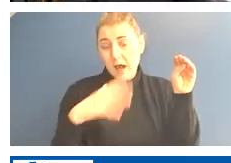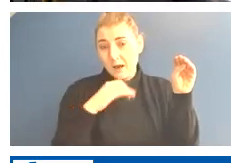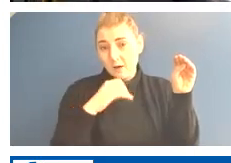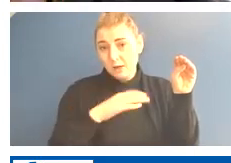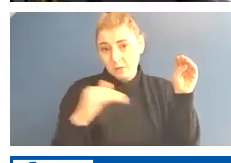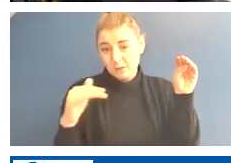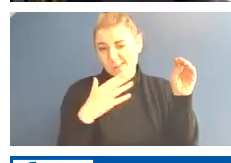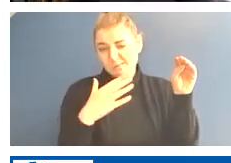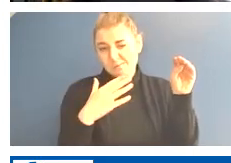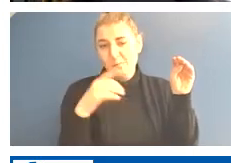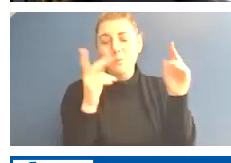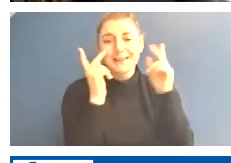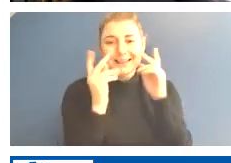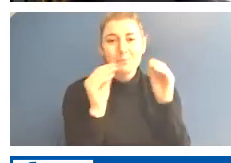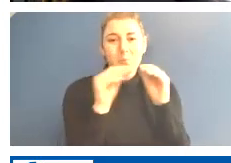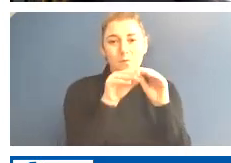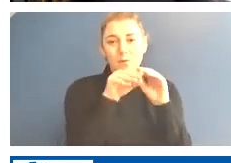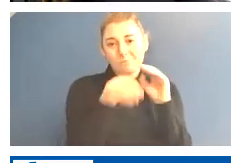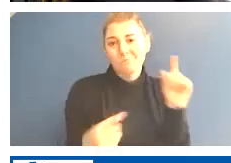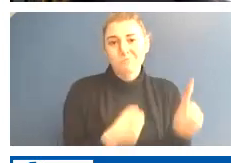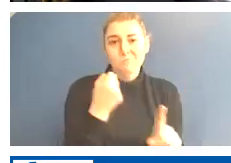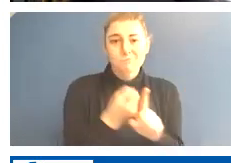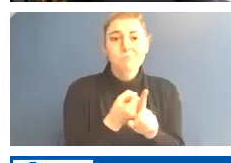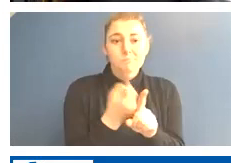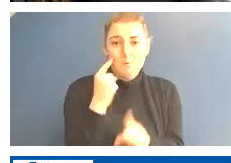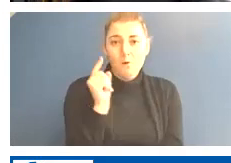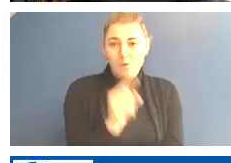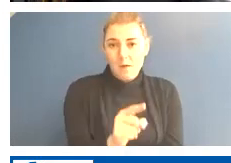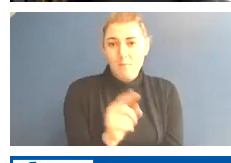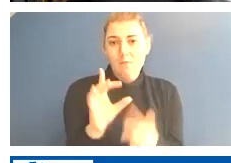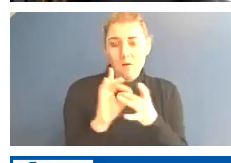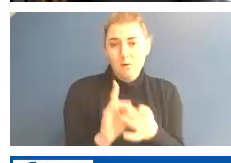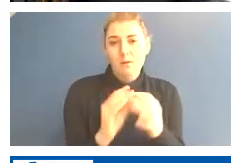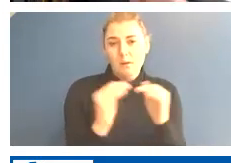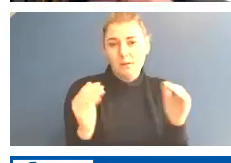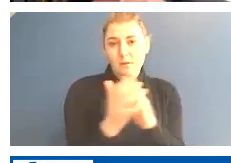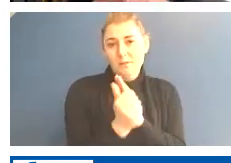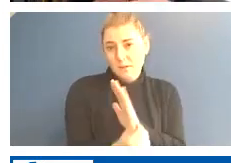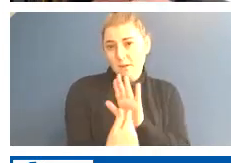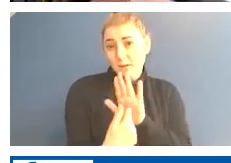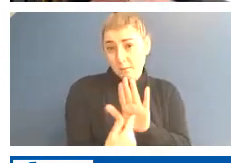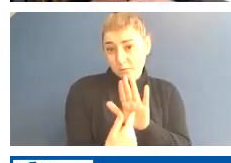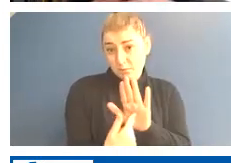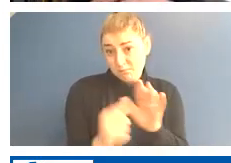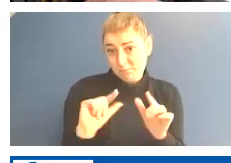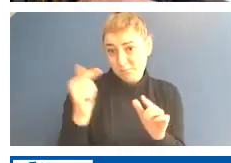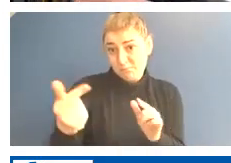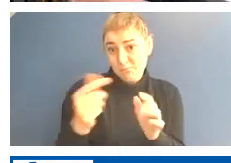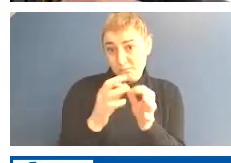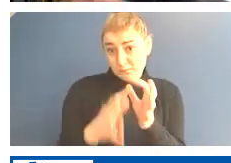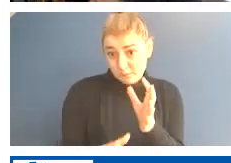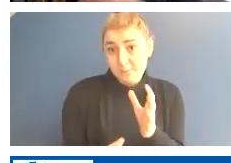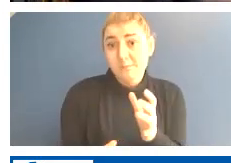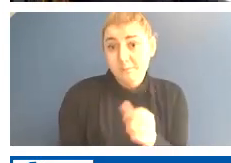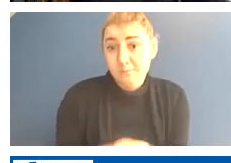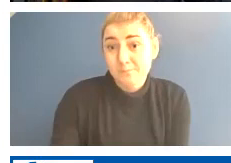ages, we see more of an impact of aging on the level of skill that is demonstrated. And so